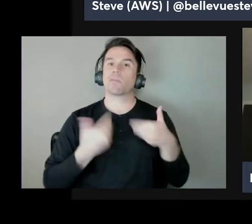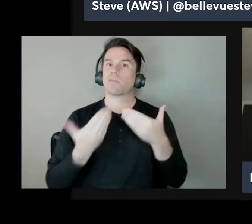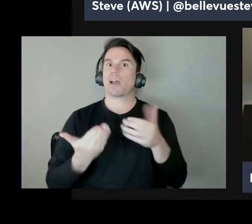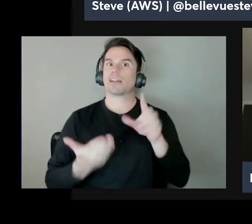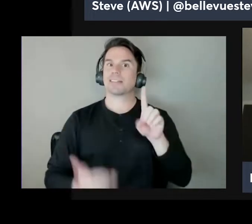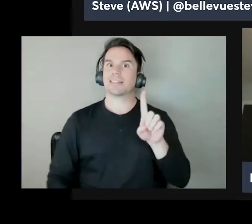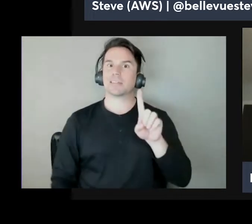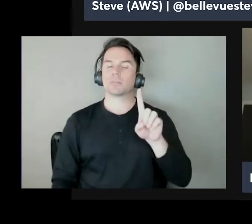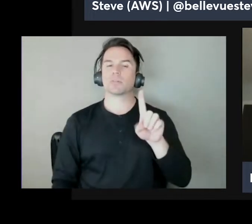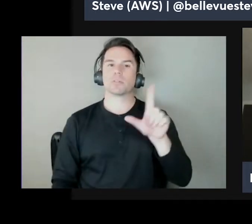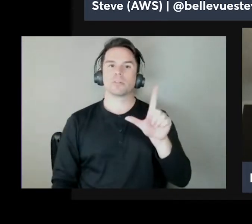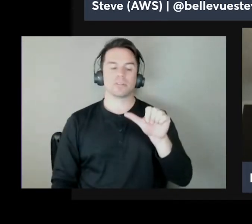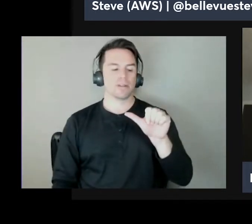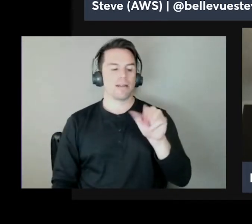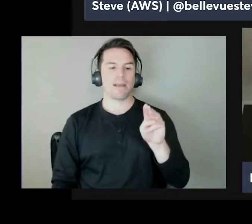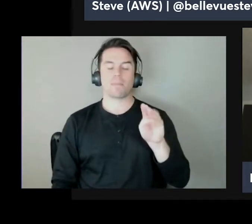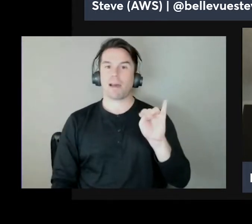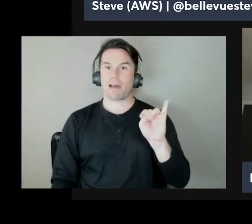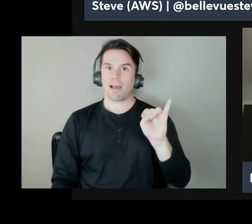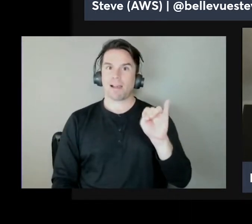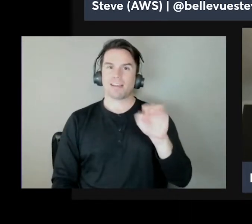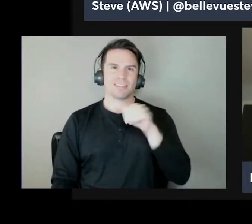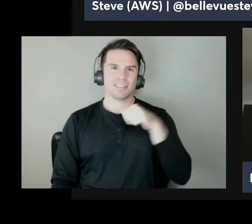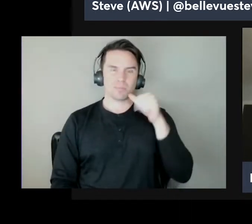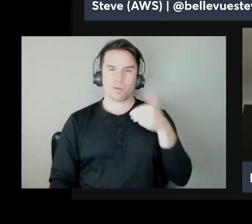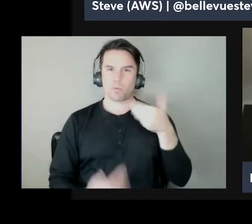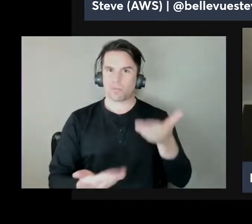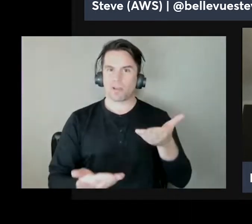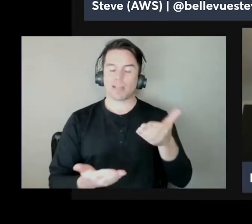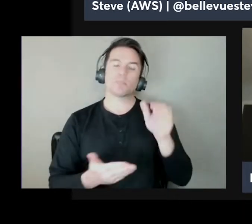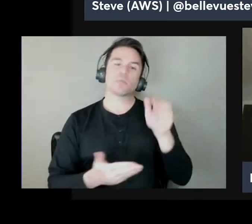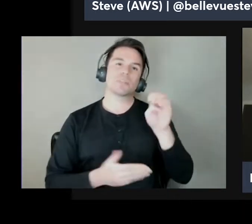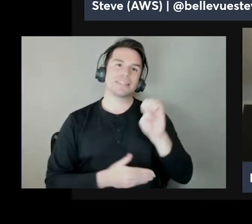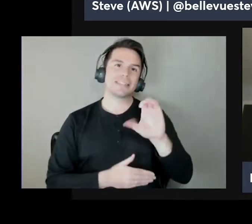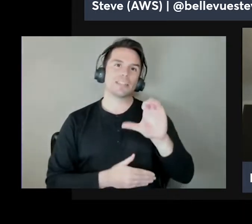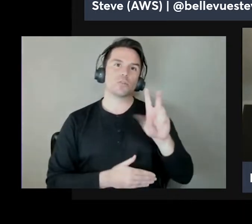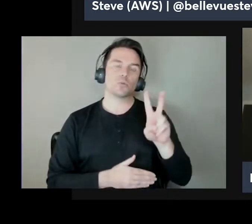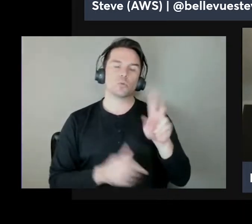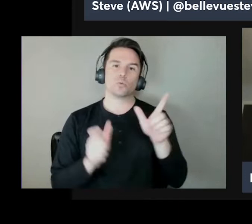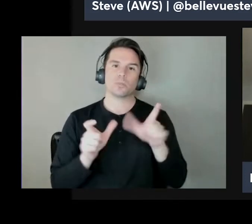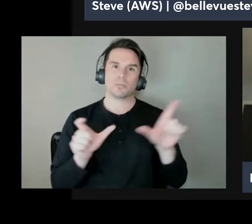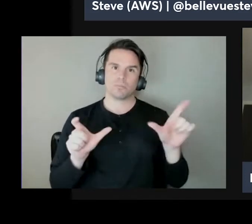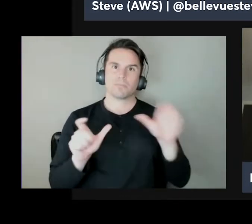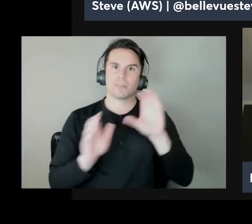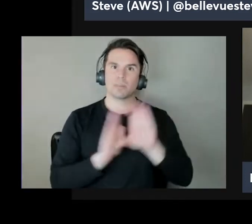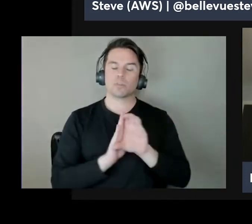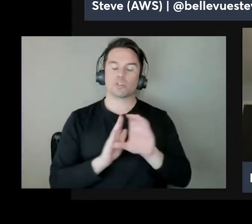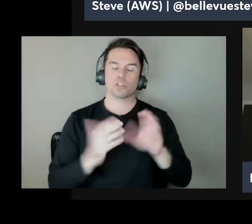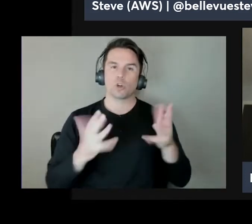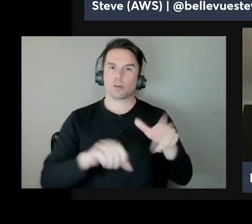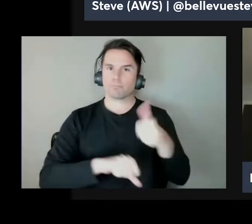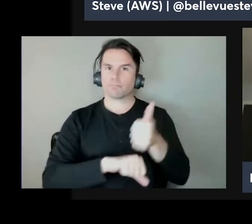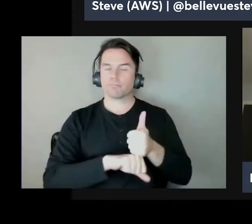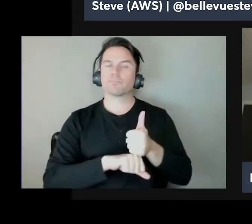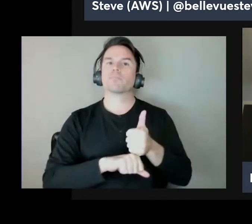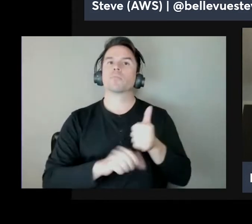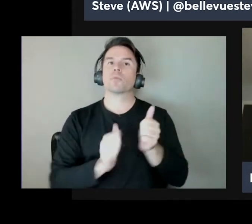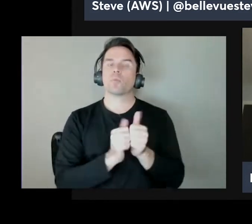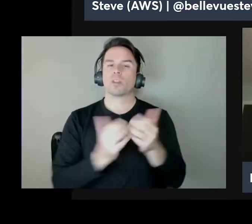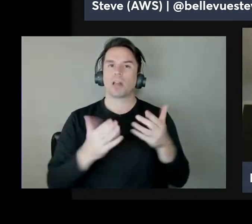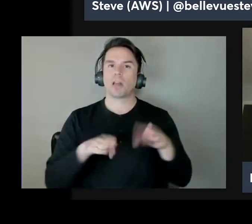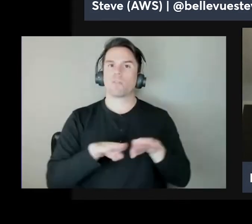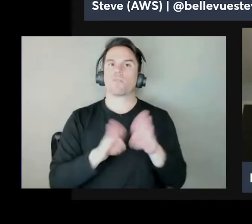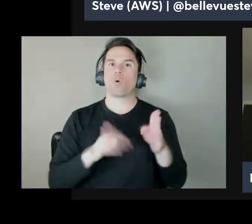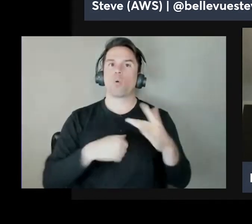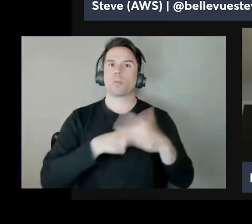these are basically EC2 machine images, which comes pre-configured with a lot of open source deep learning frameworks